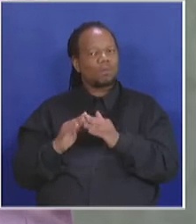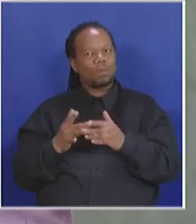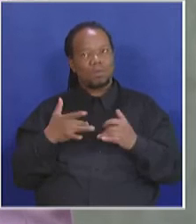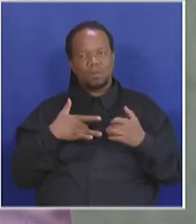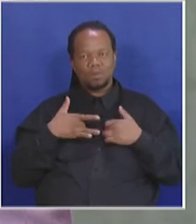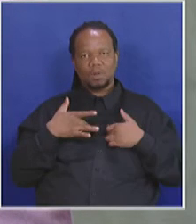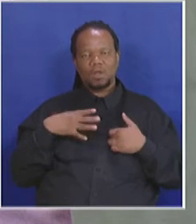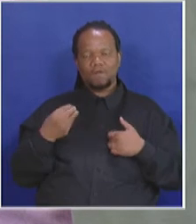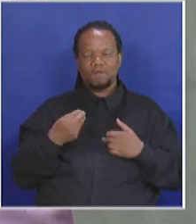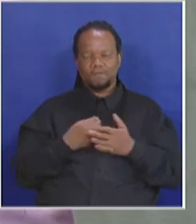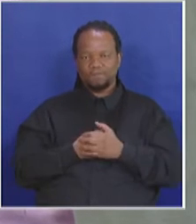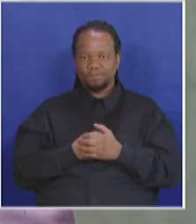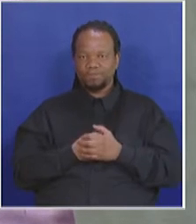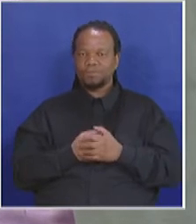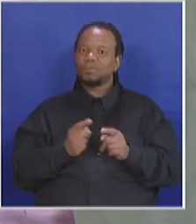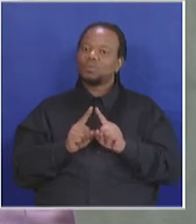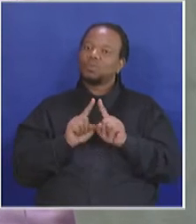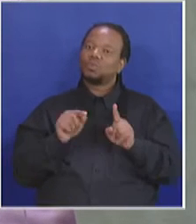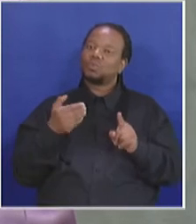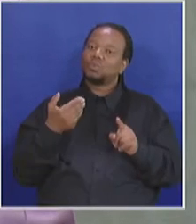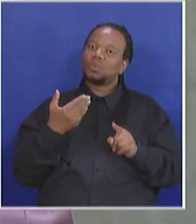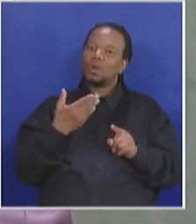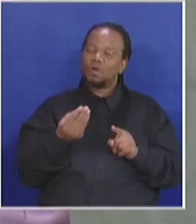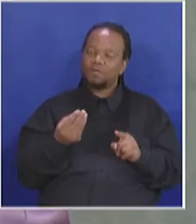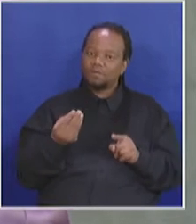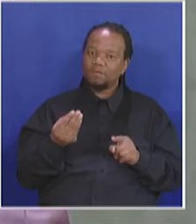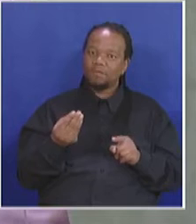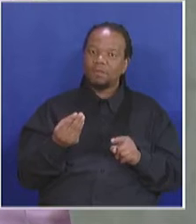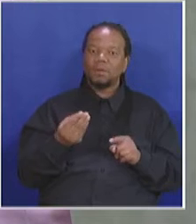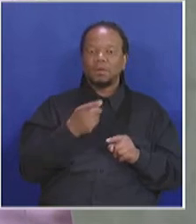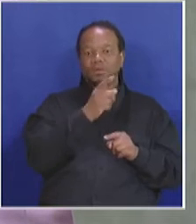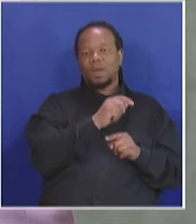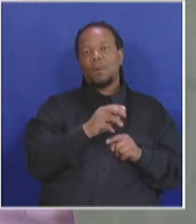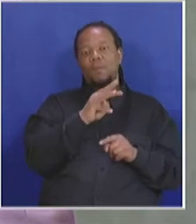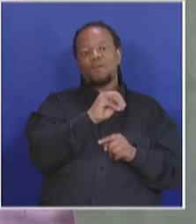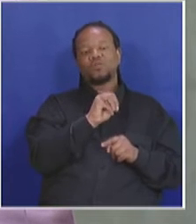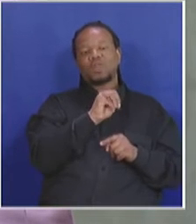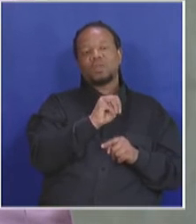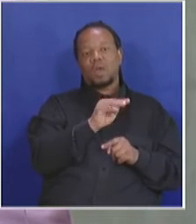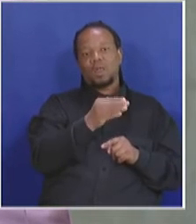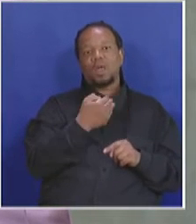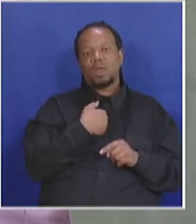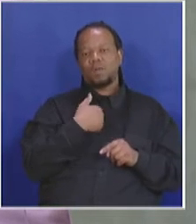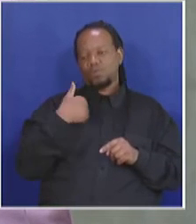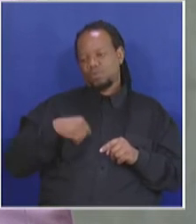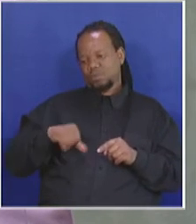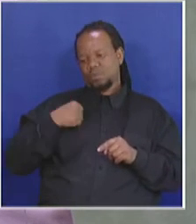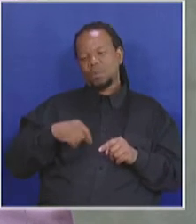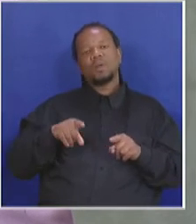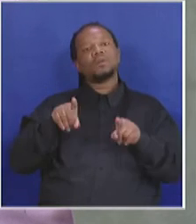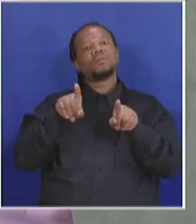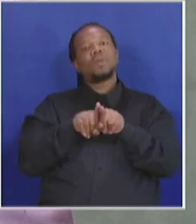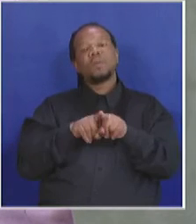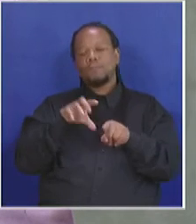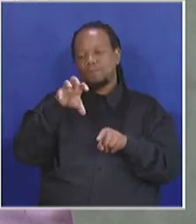delivery concerns be attended to by the Thabo Mofutshanyana District Municipality in consultation with the relevant provincial and